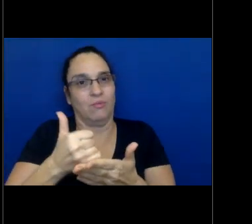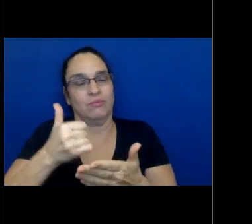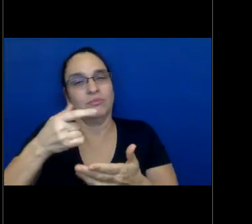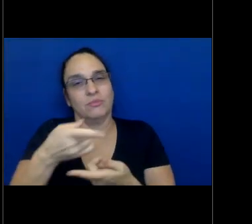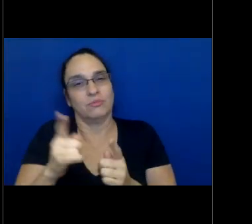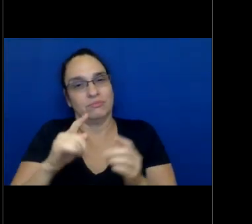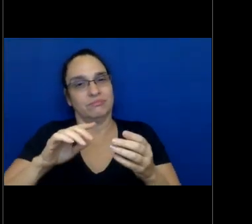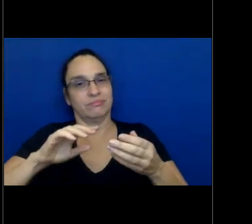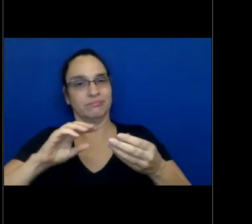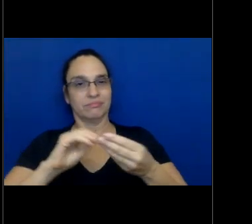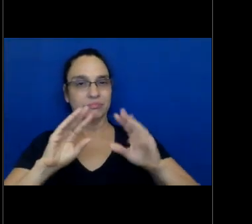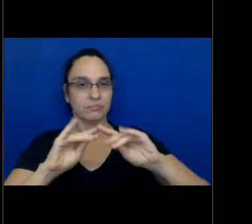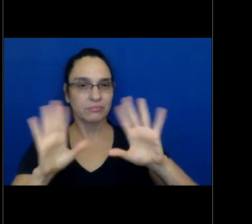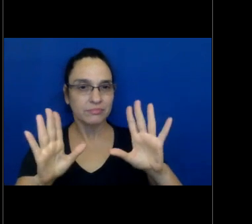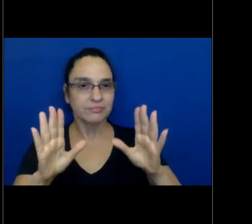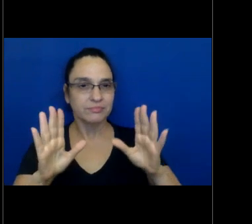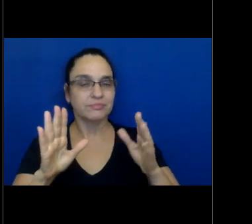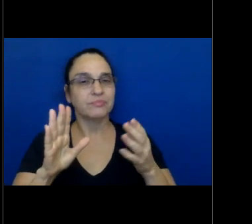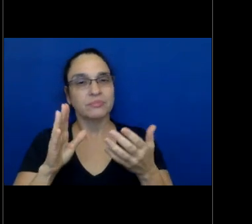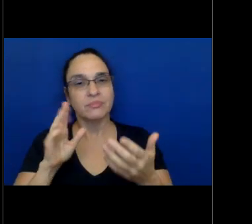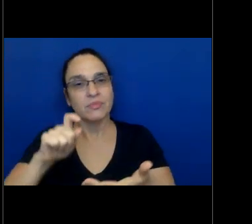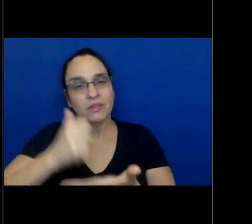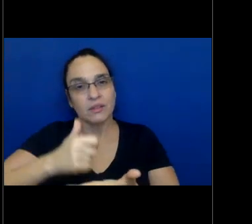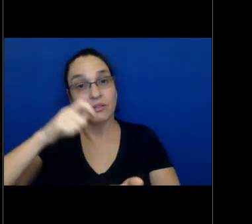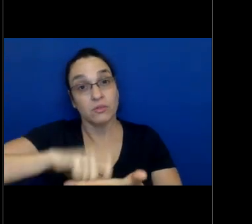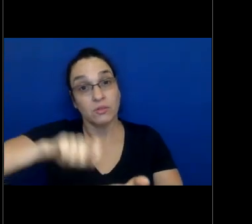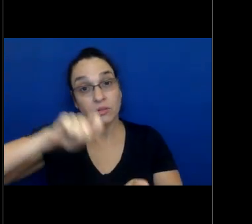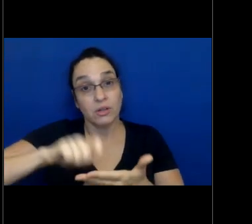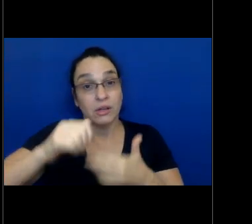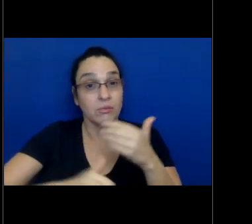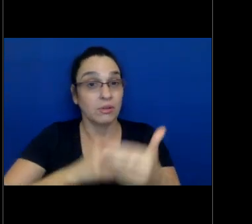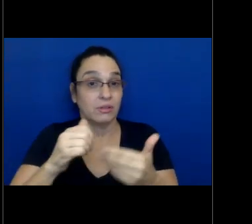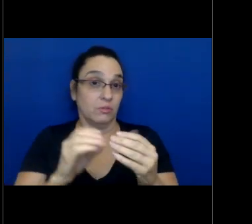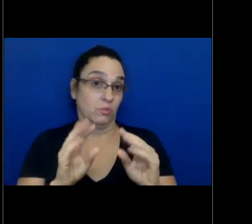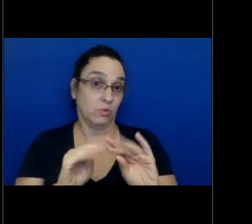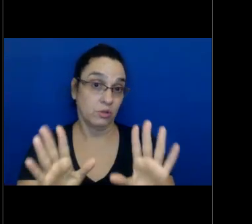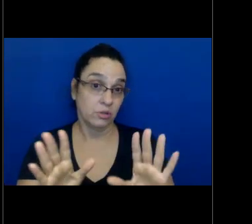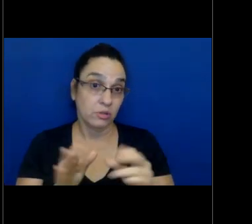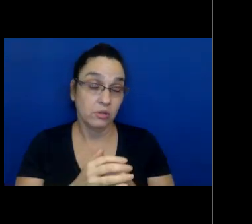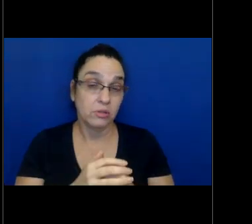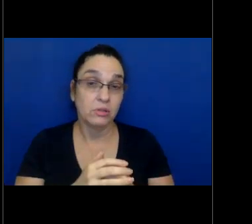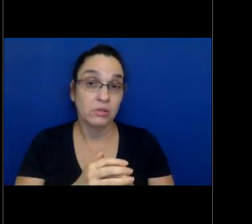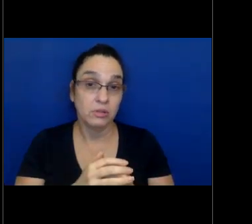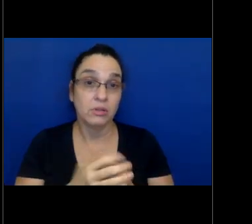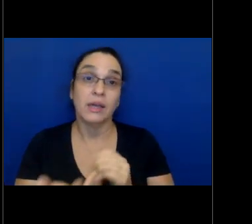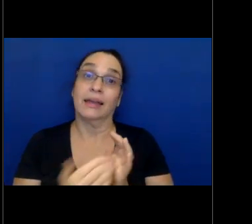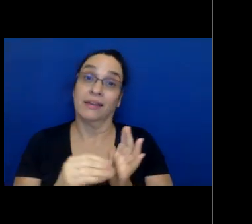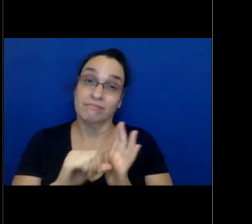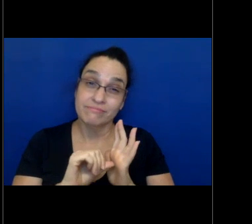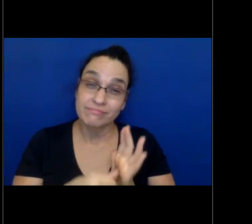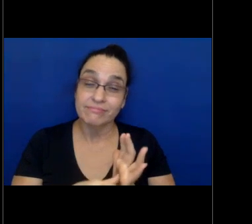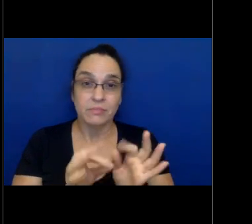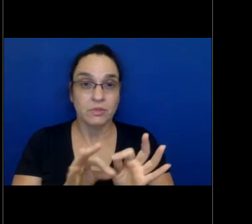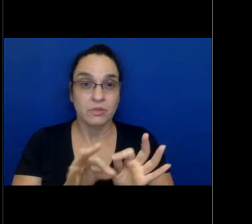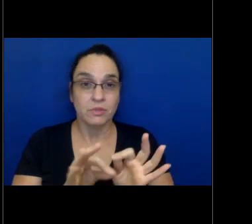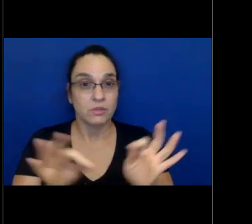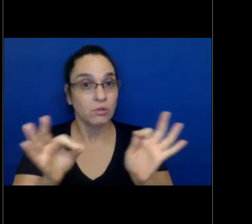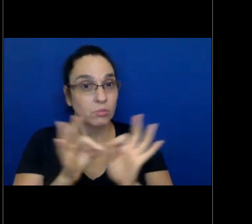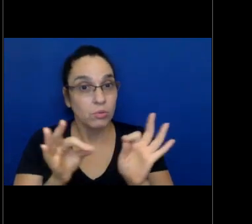but also make the writing process easier, because again, once again, you're trying to tell a story that's appealing to